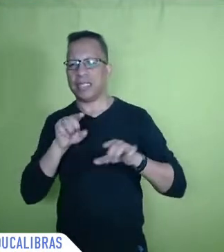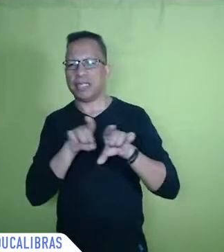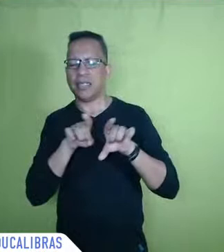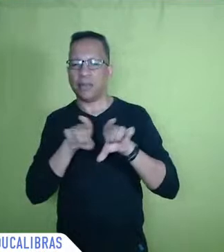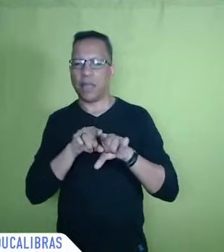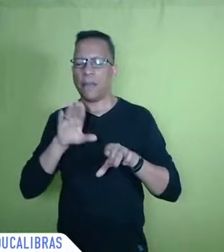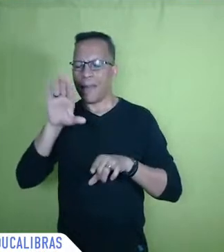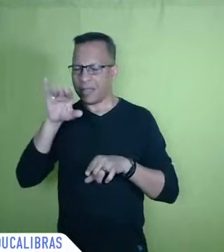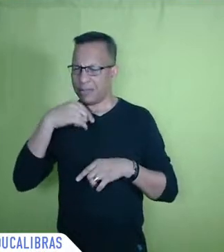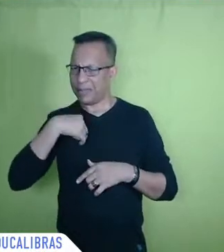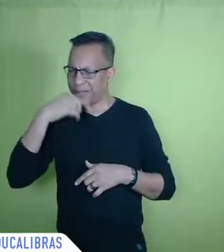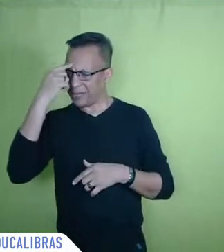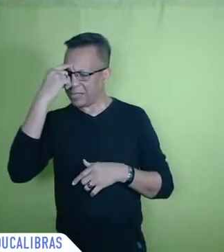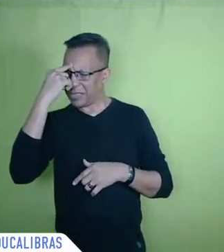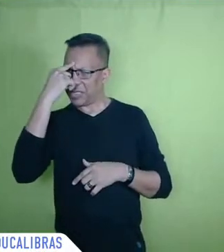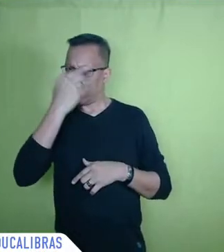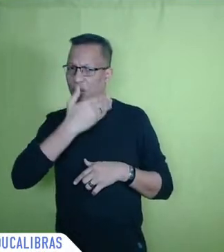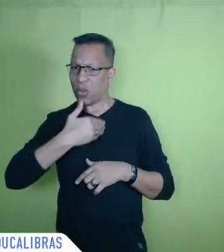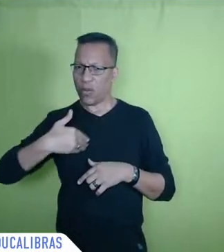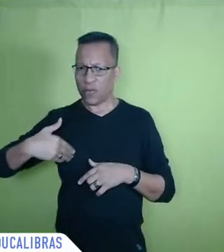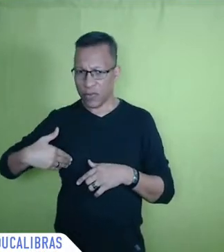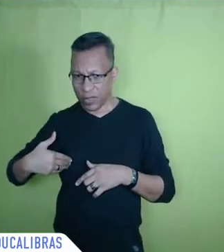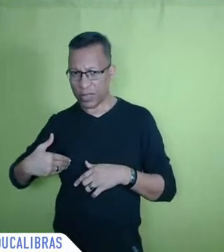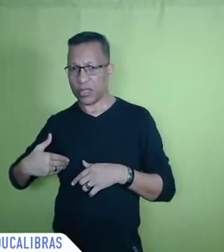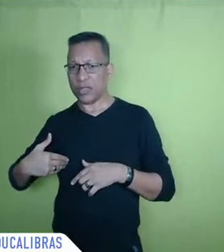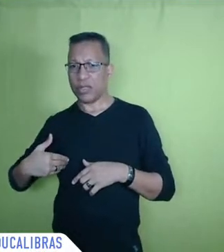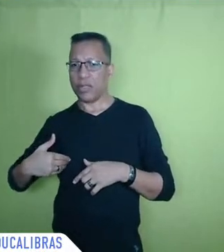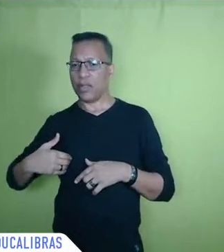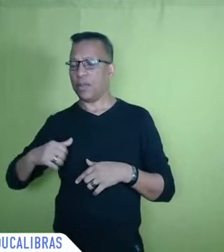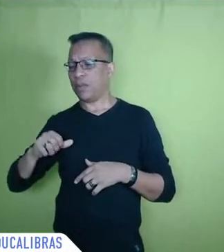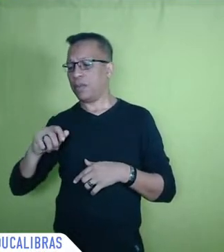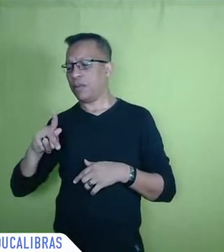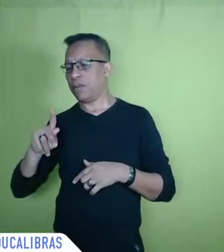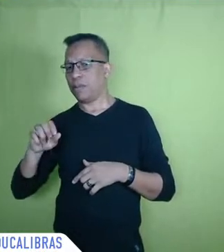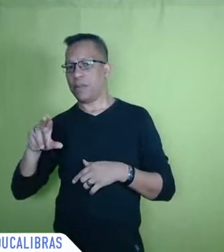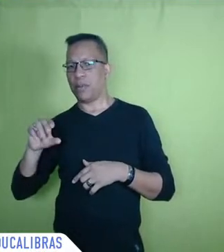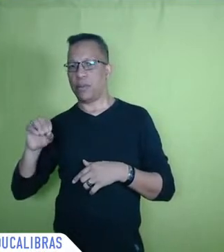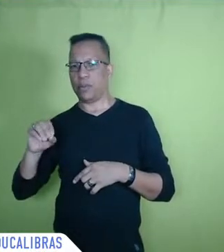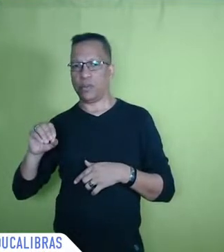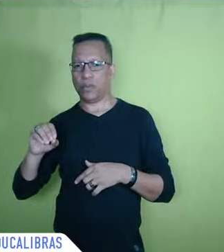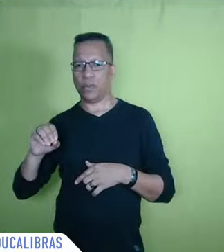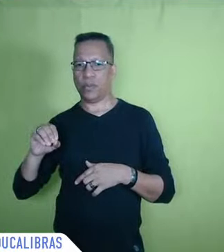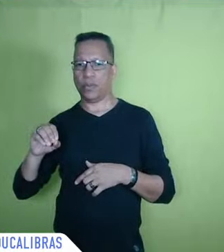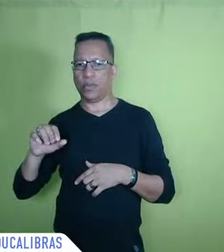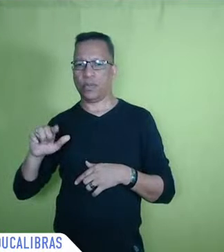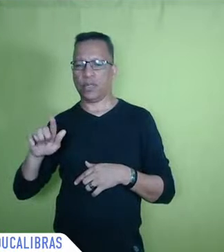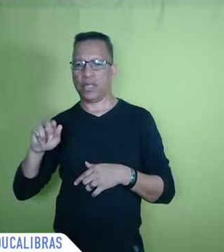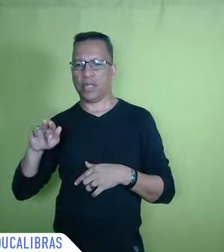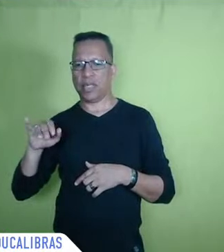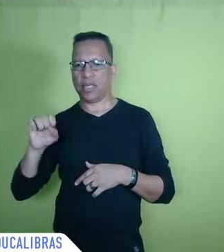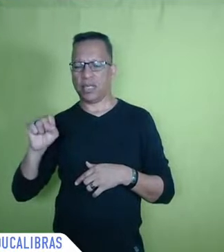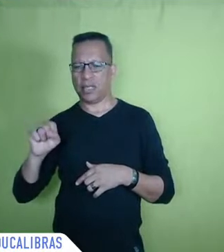efficiency, Mariana too. The federal government under Paulo Guedes